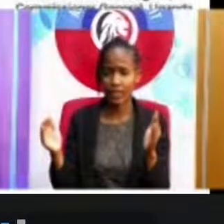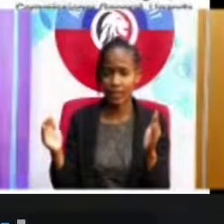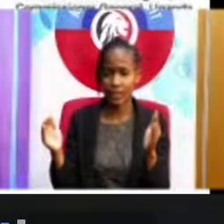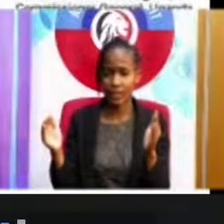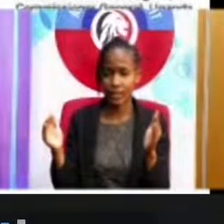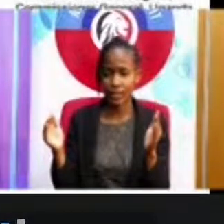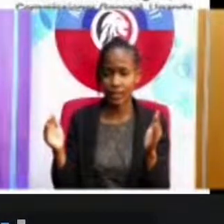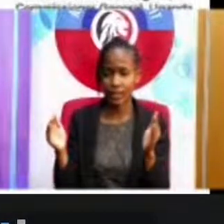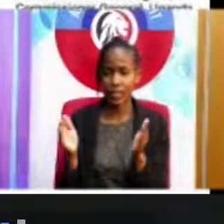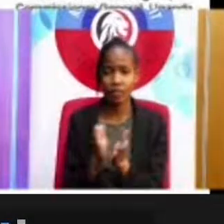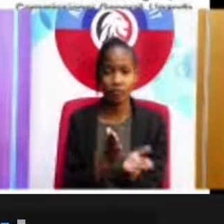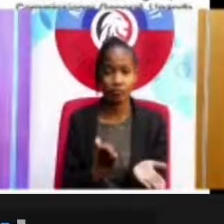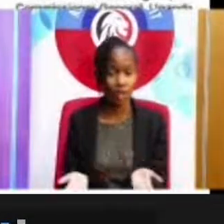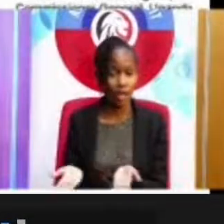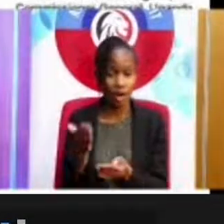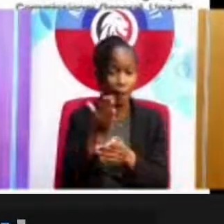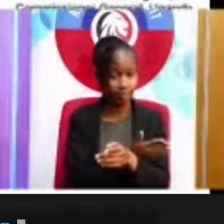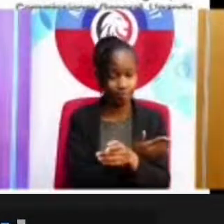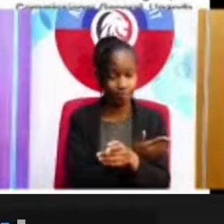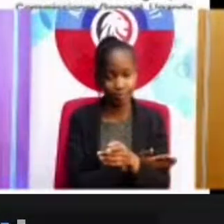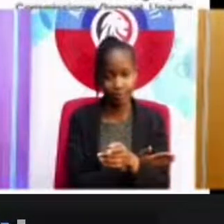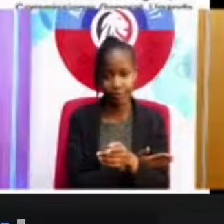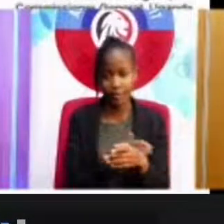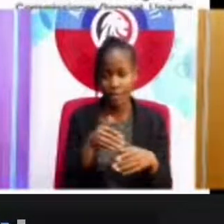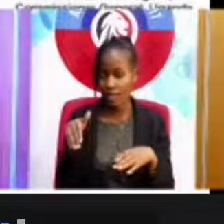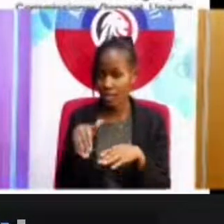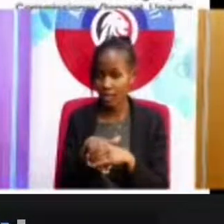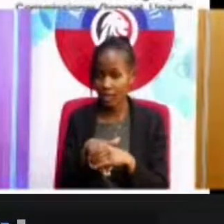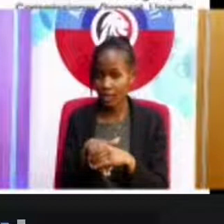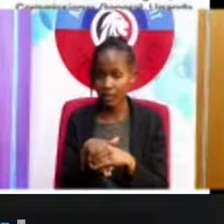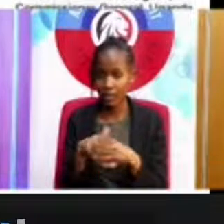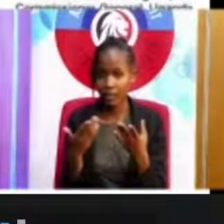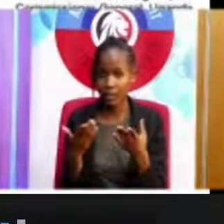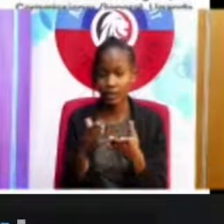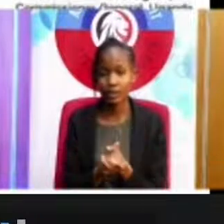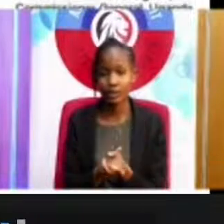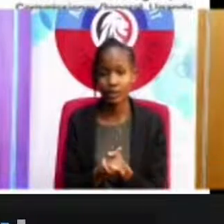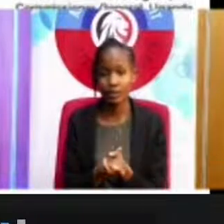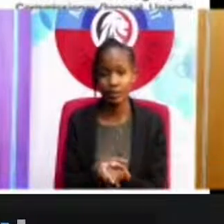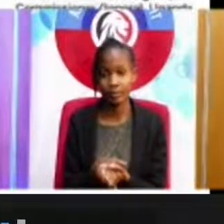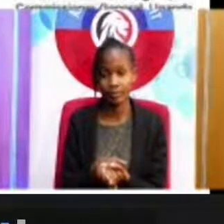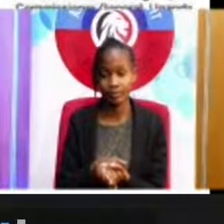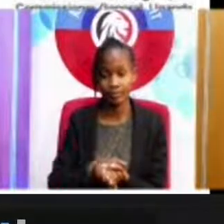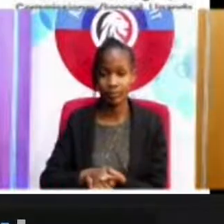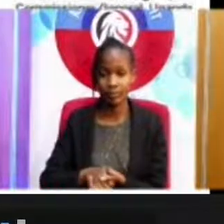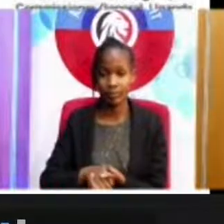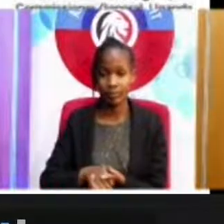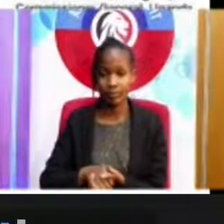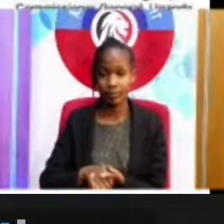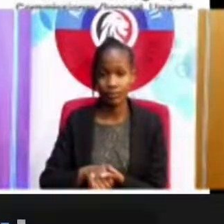improvement was in the domain, therefore, as a effect on